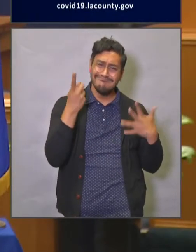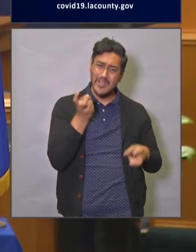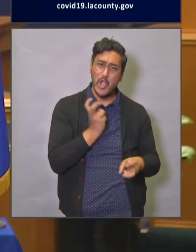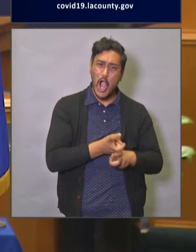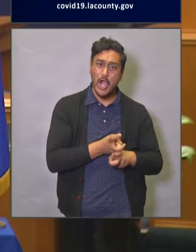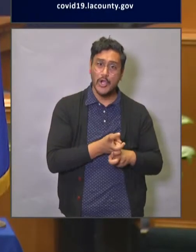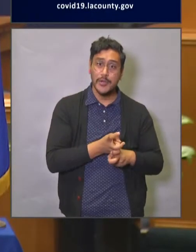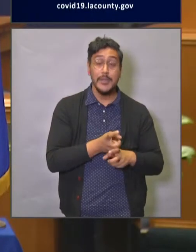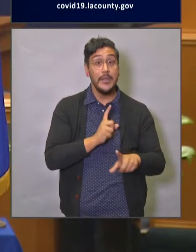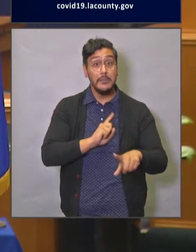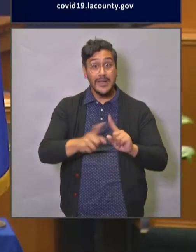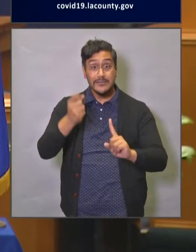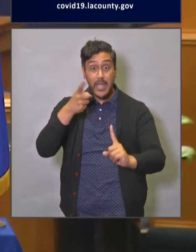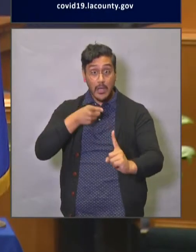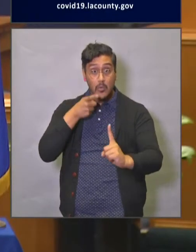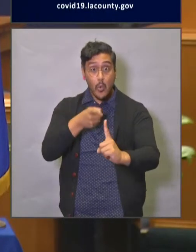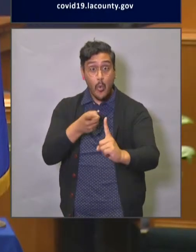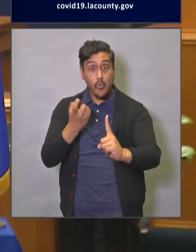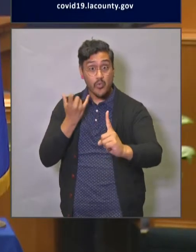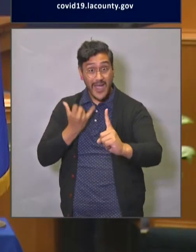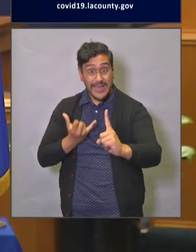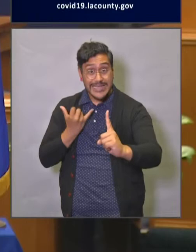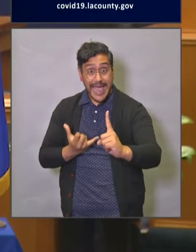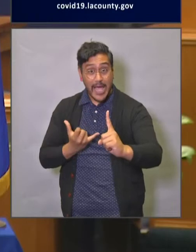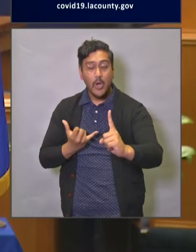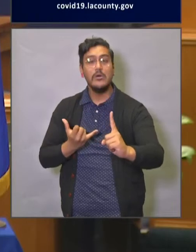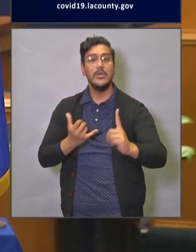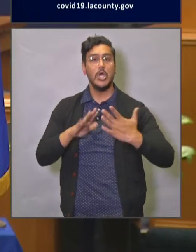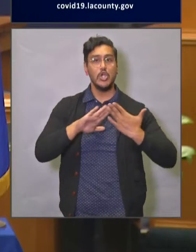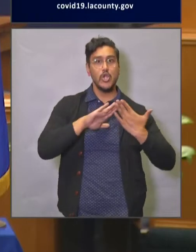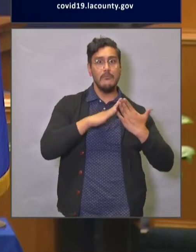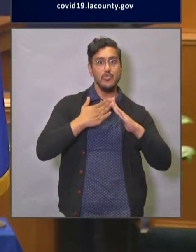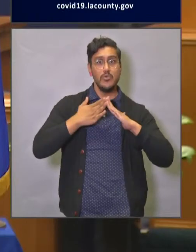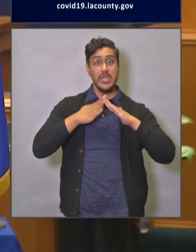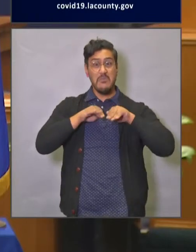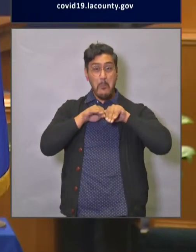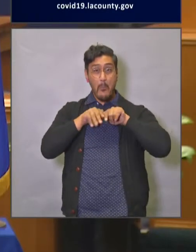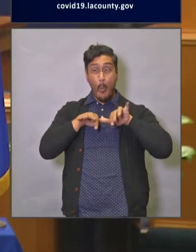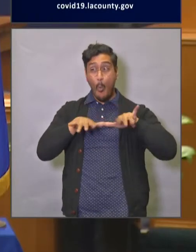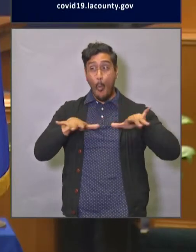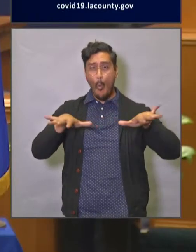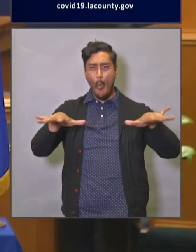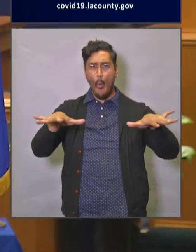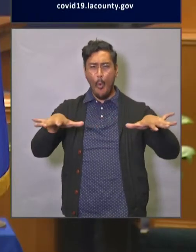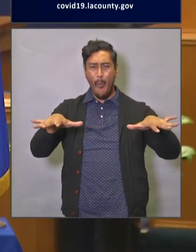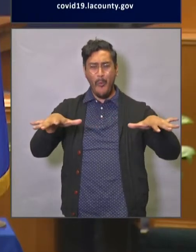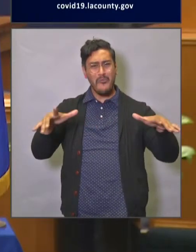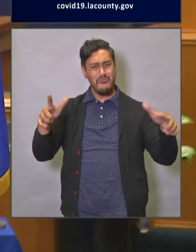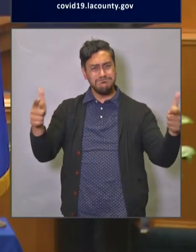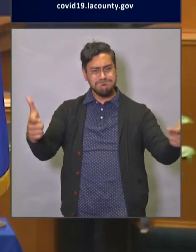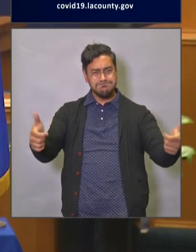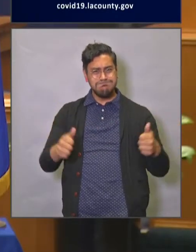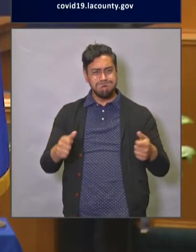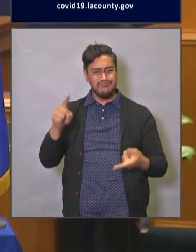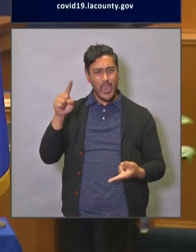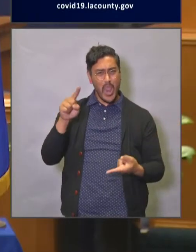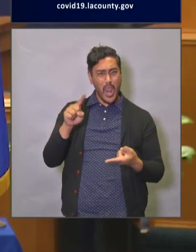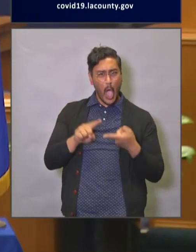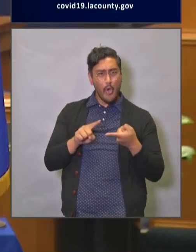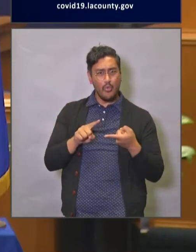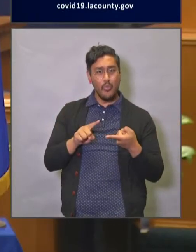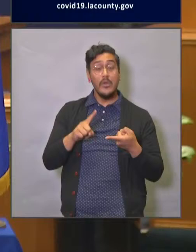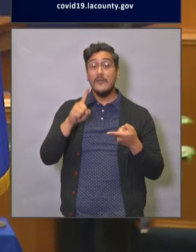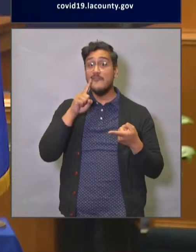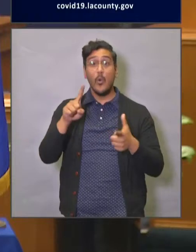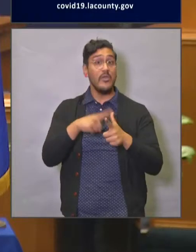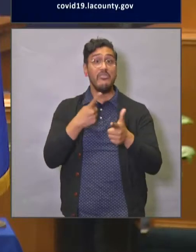now is, as the Supervisor said, to get community transmission rates down low so that we can move into Tier 2 and begin